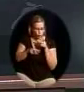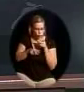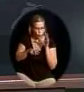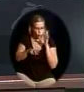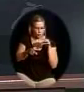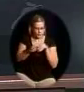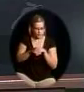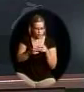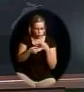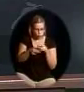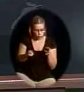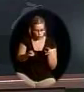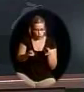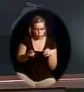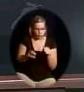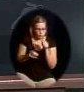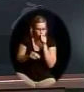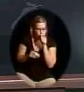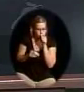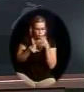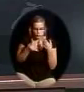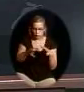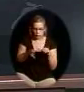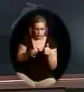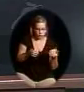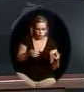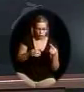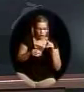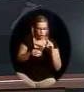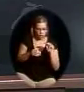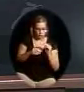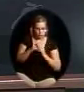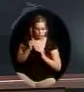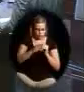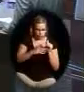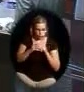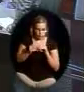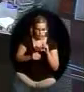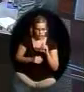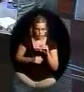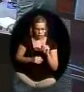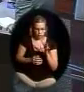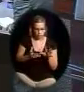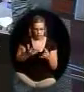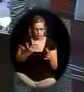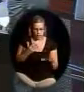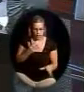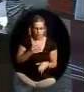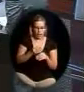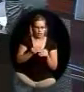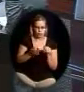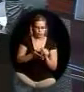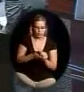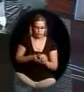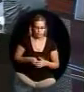potentially compromising or making uncomfortable the discussion. And Scott, you may want to add to that as well. Yeah, there's